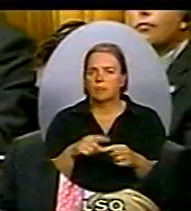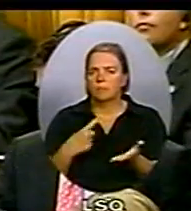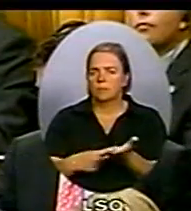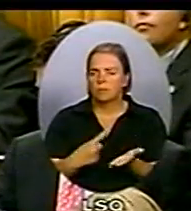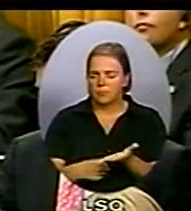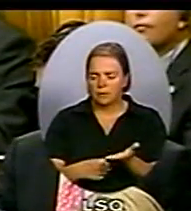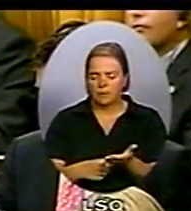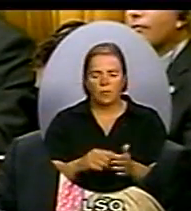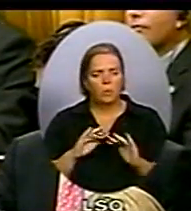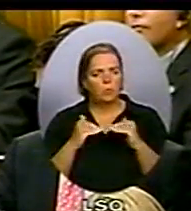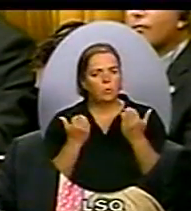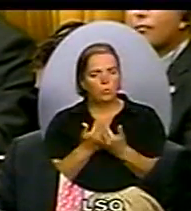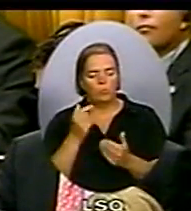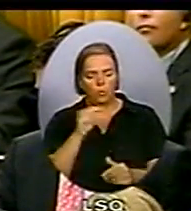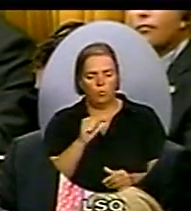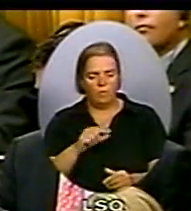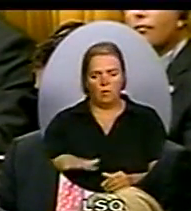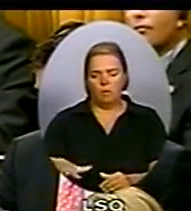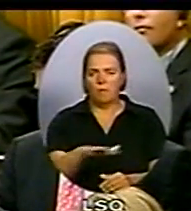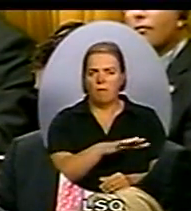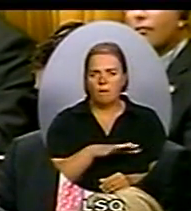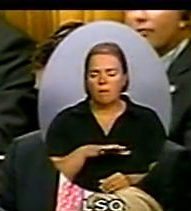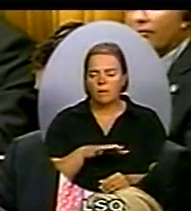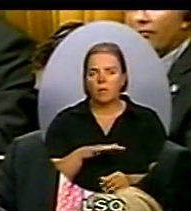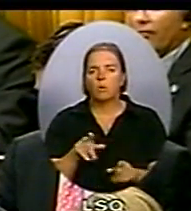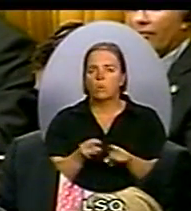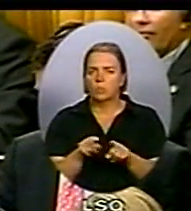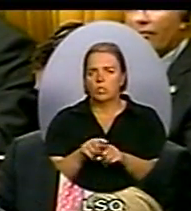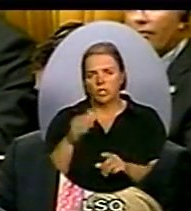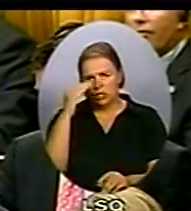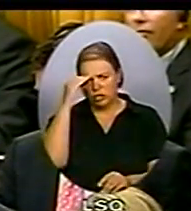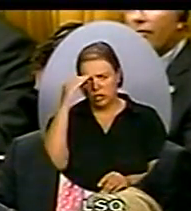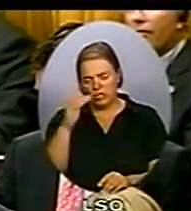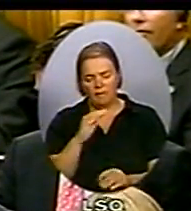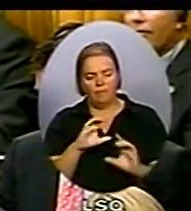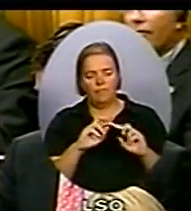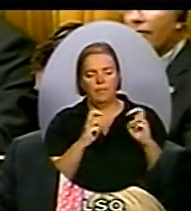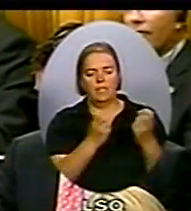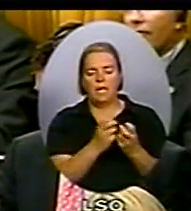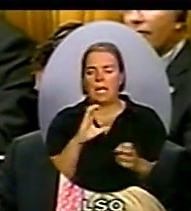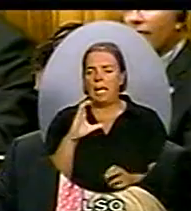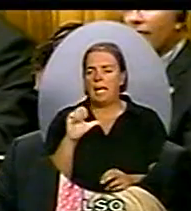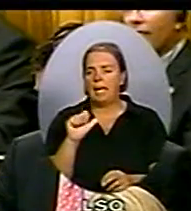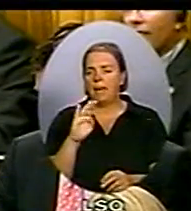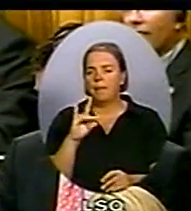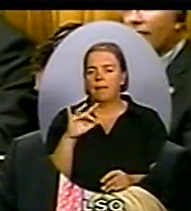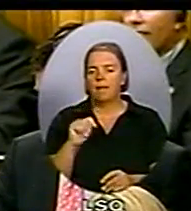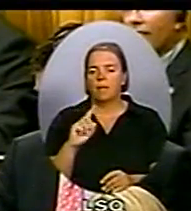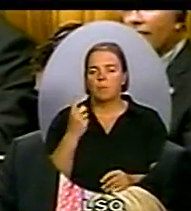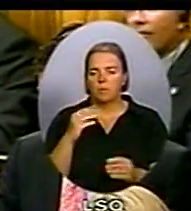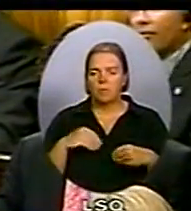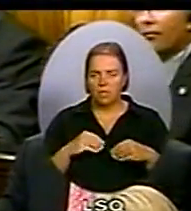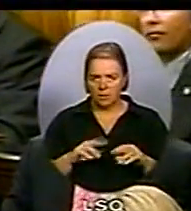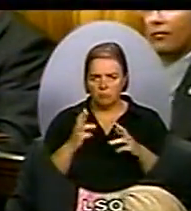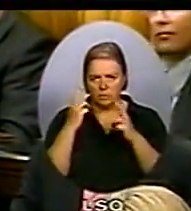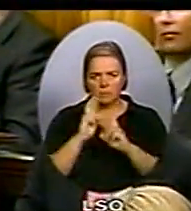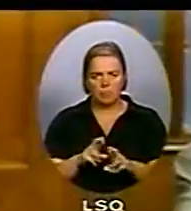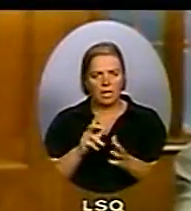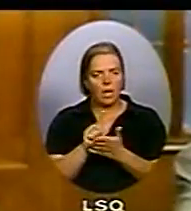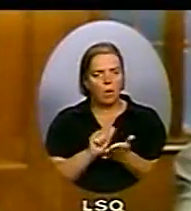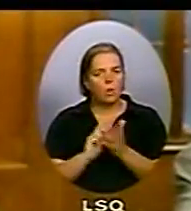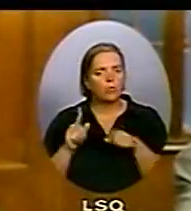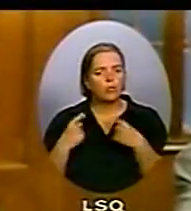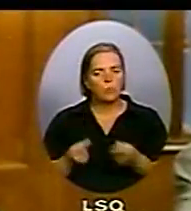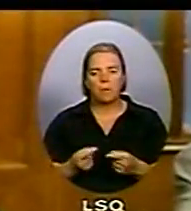especially the Prime Minister's Chief of Staff, have been following it ever since. The same cannot be said for the NDP, because in that very